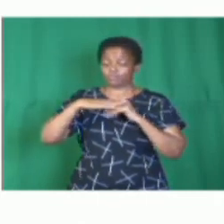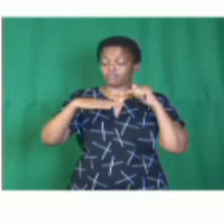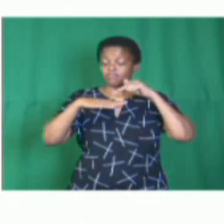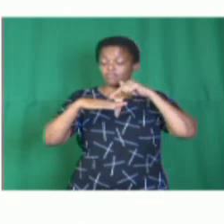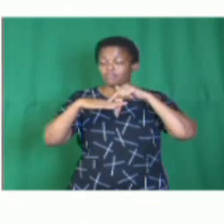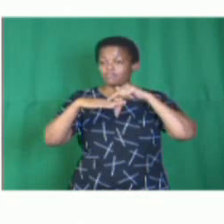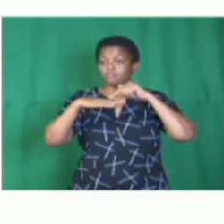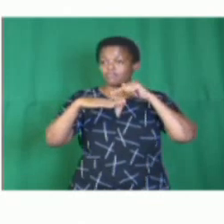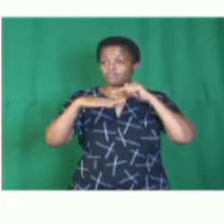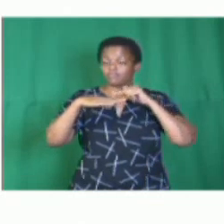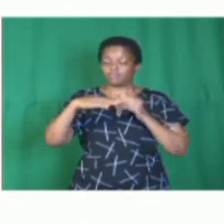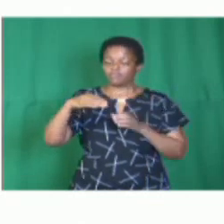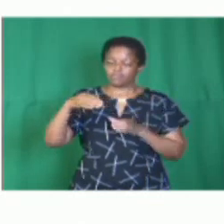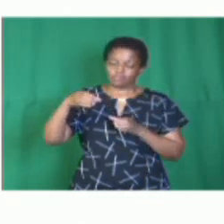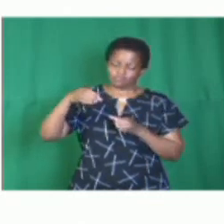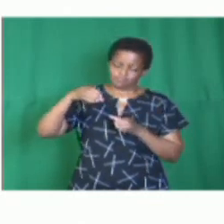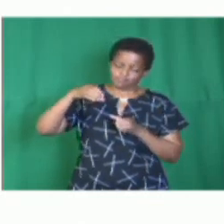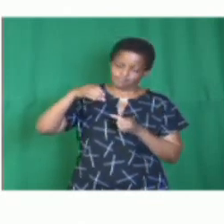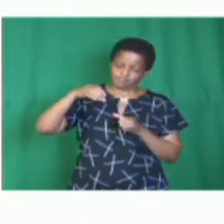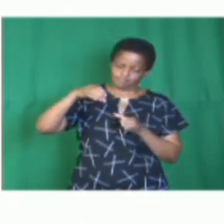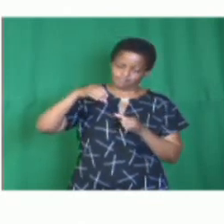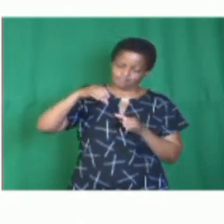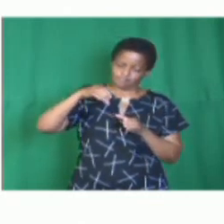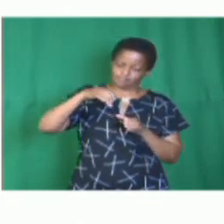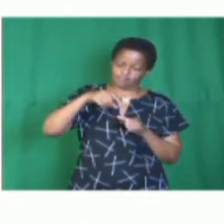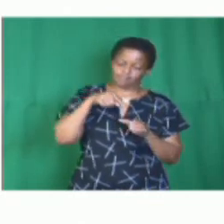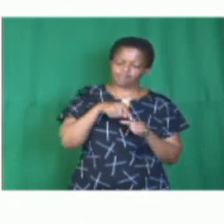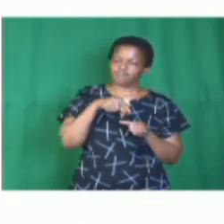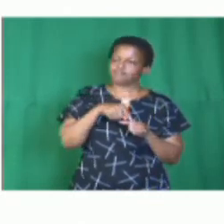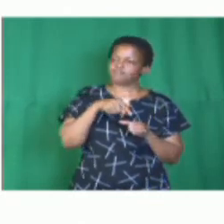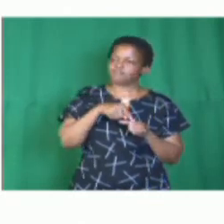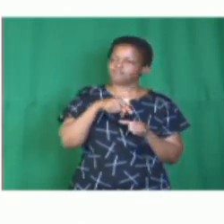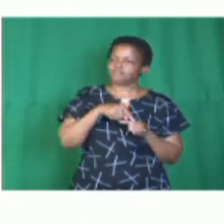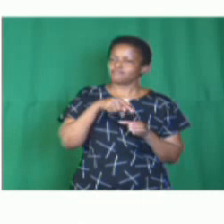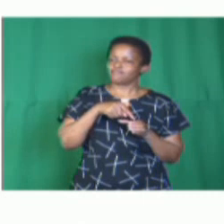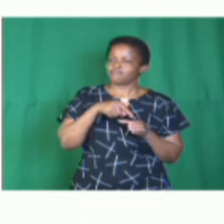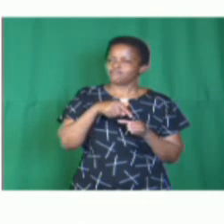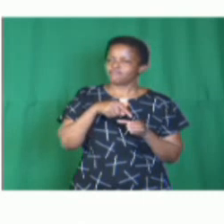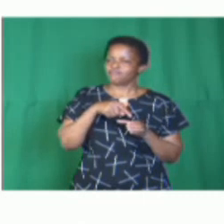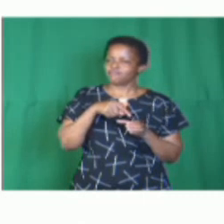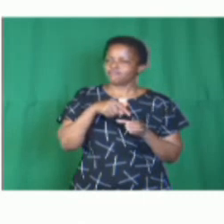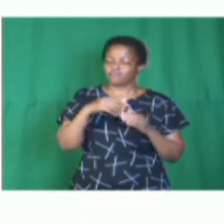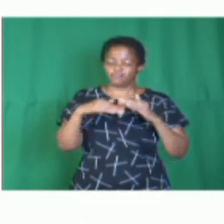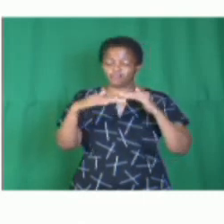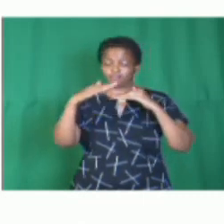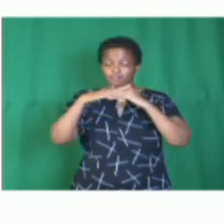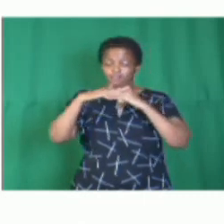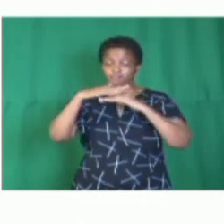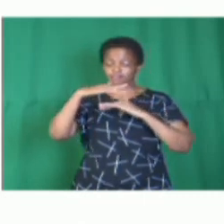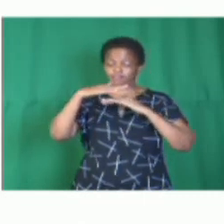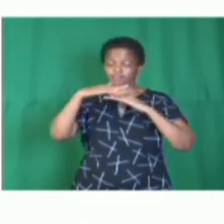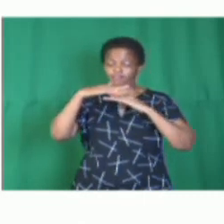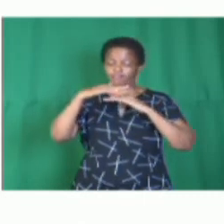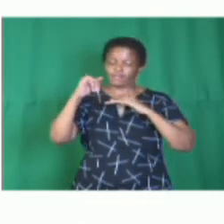now poured into this container, whilst the layer that is at the bottom